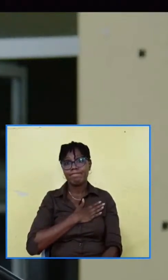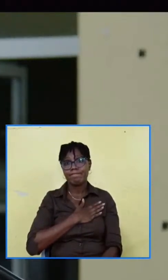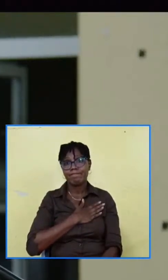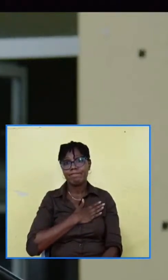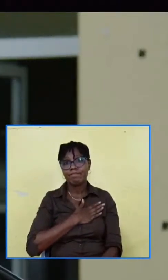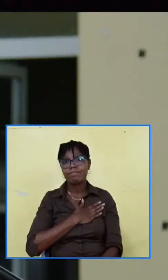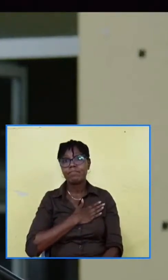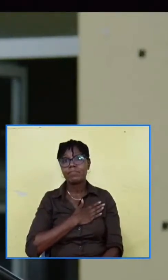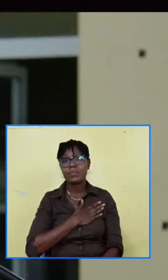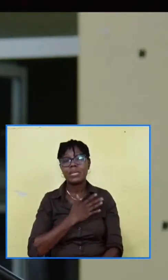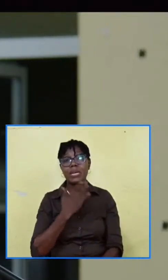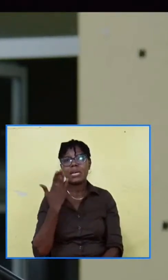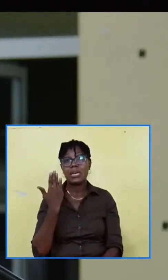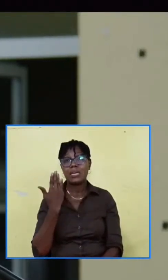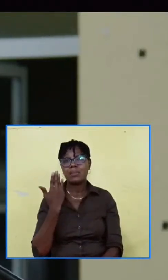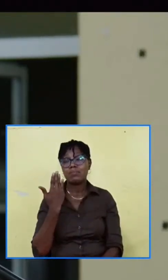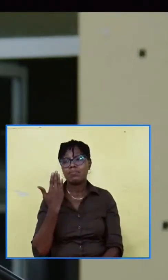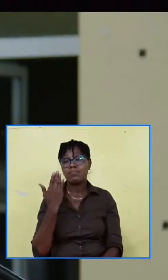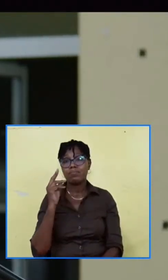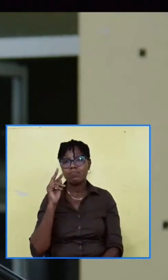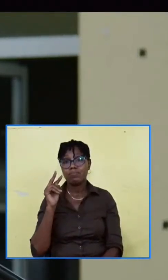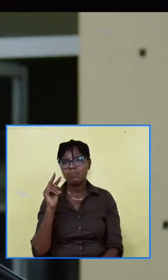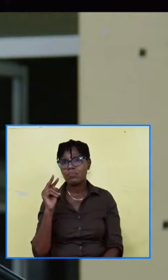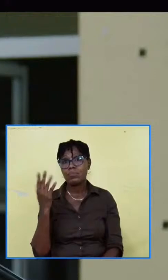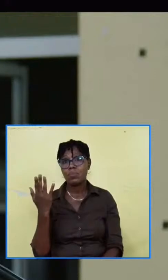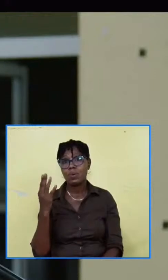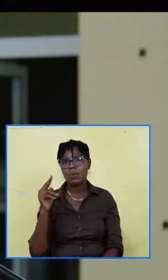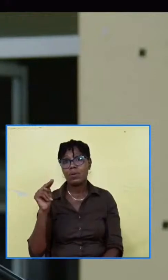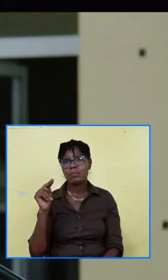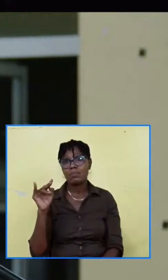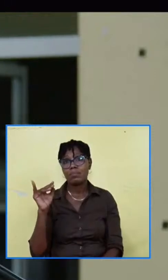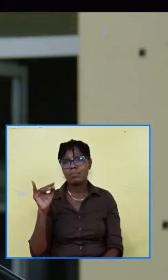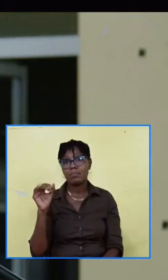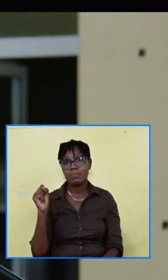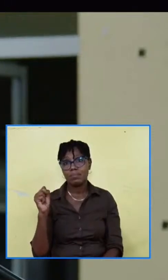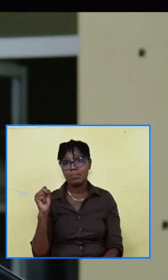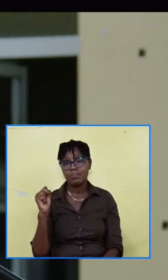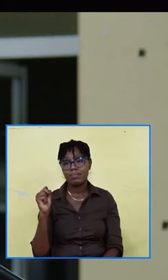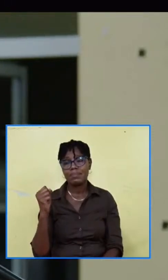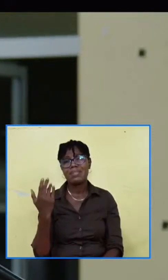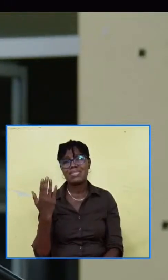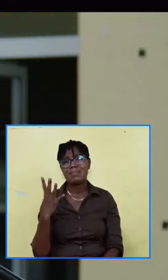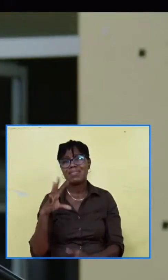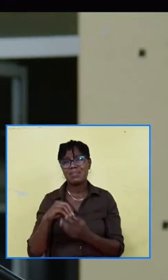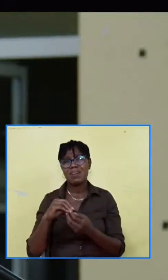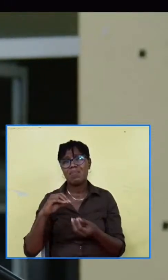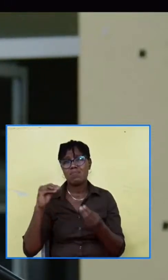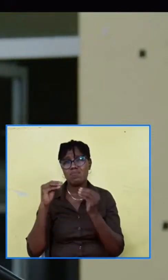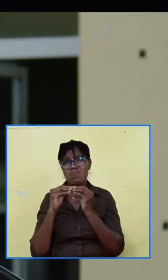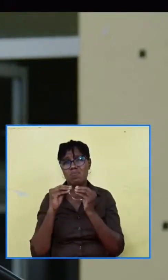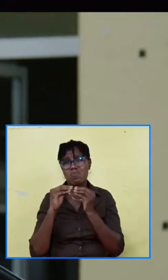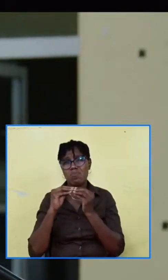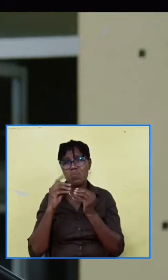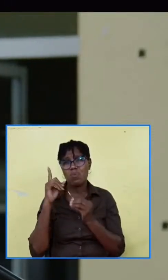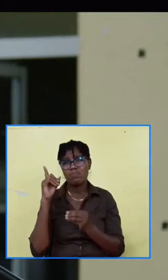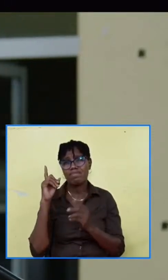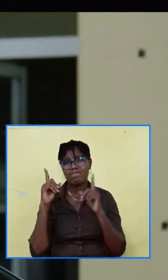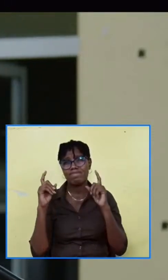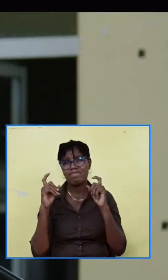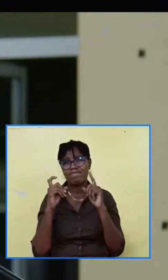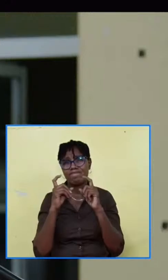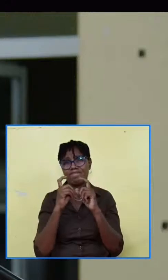it surrounds NIS, even though it is a little bit more complex than that, and that is not just about